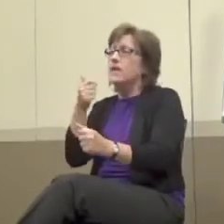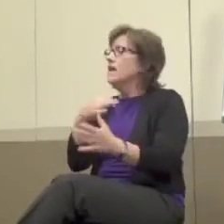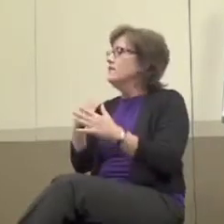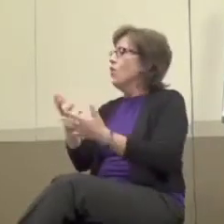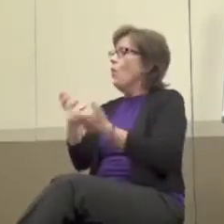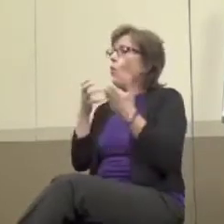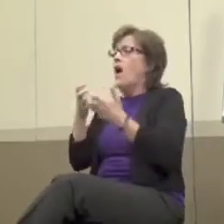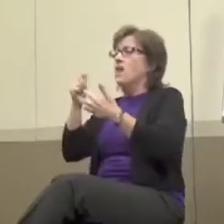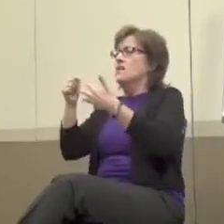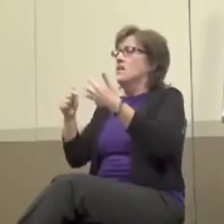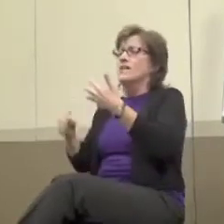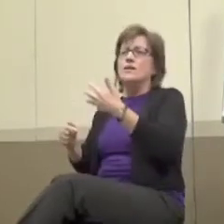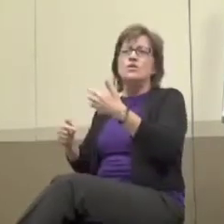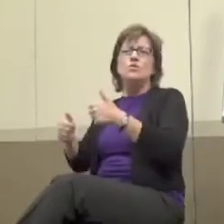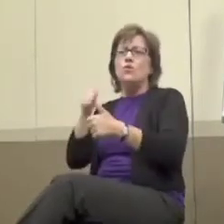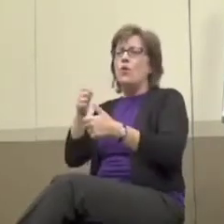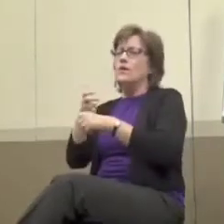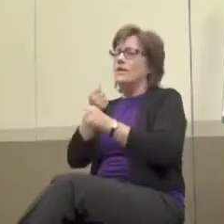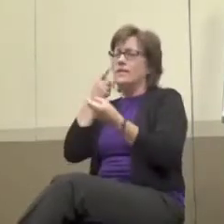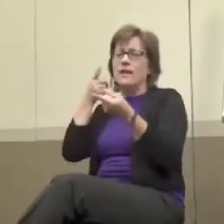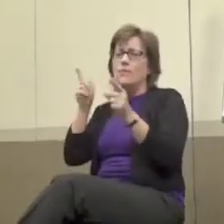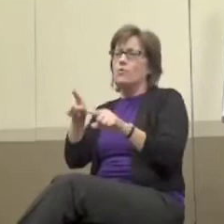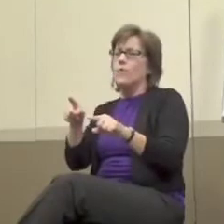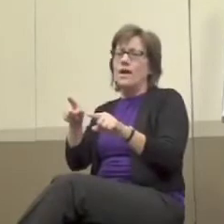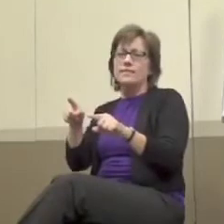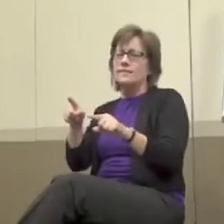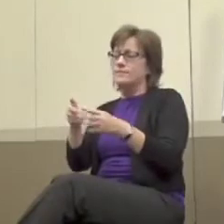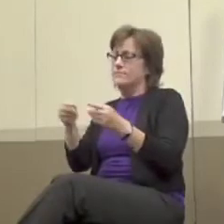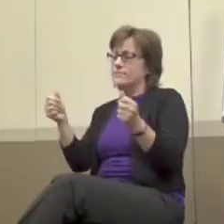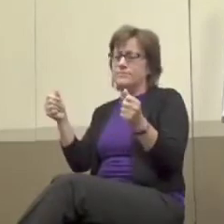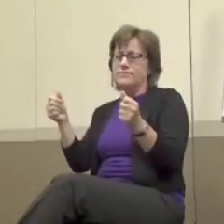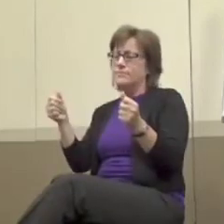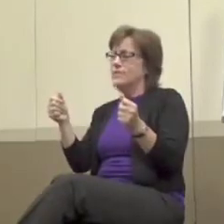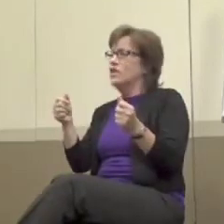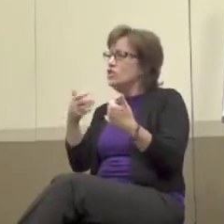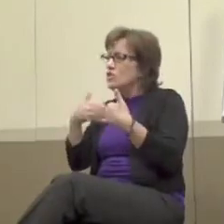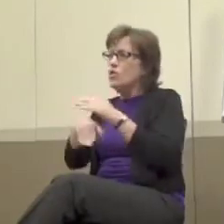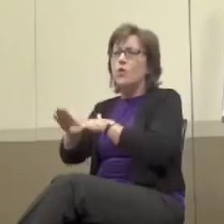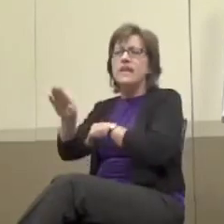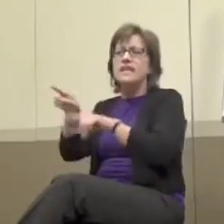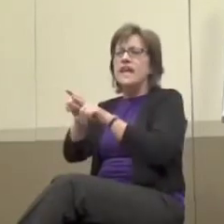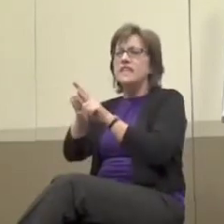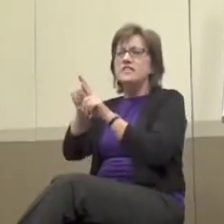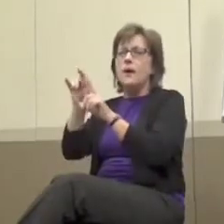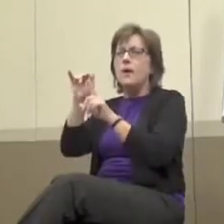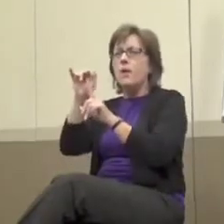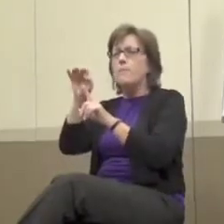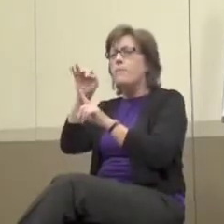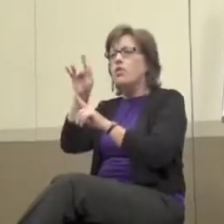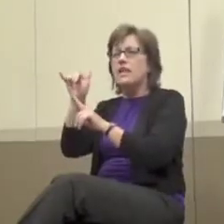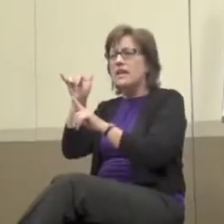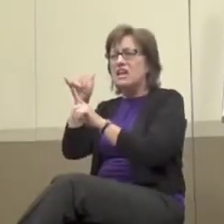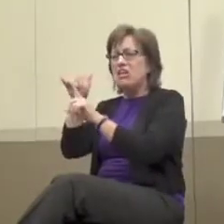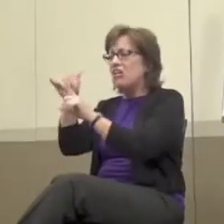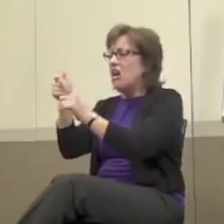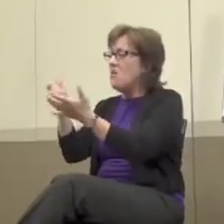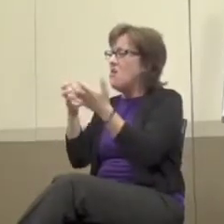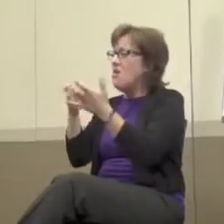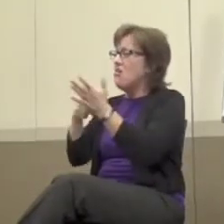type of compromise when you go in with your wants. Okay? You go in as a bully when you go in with your wants.